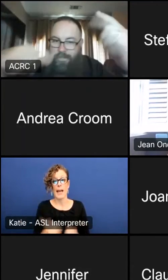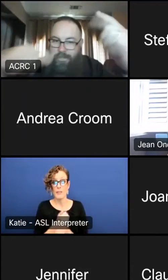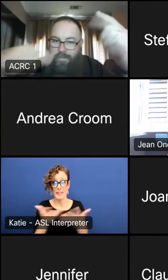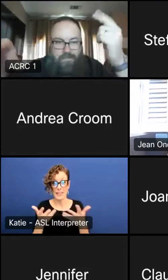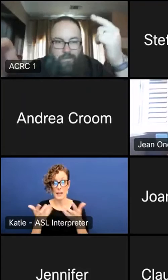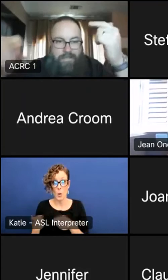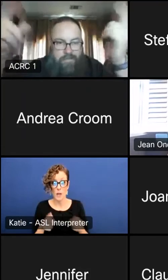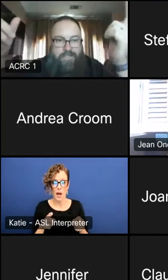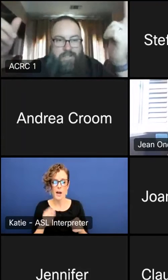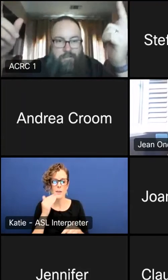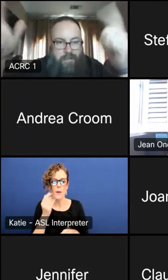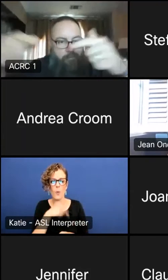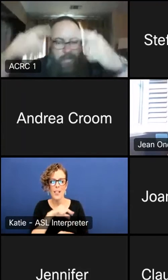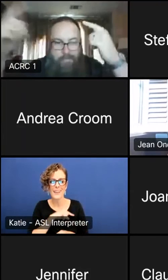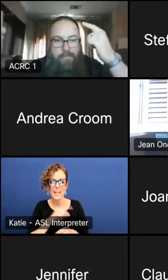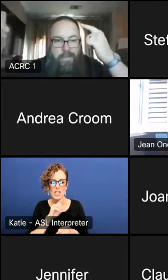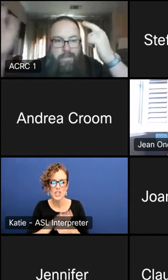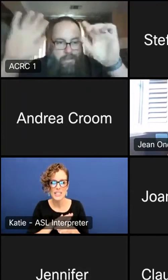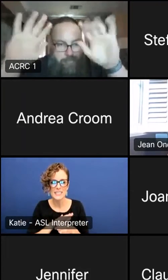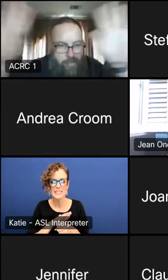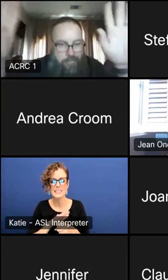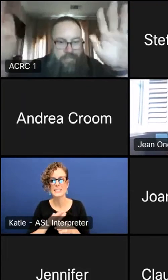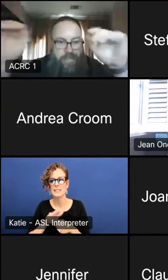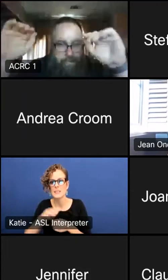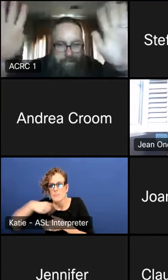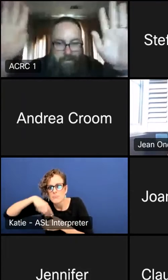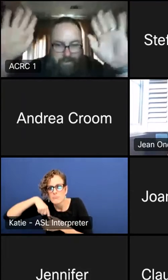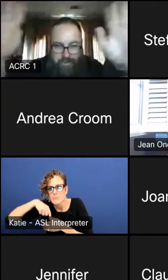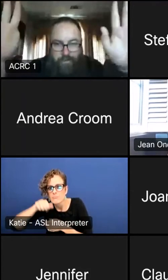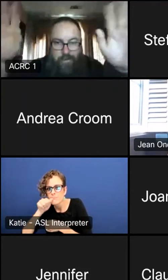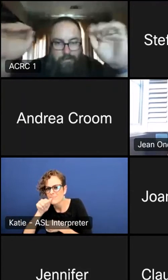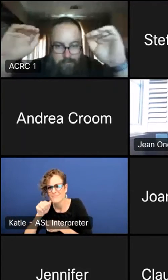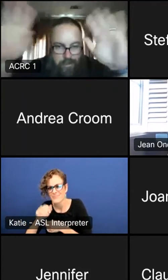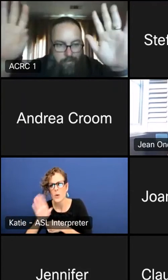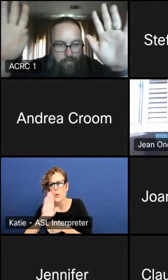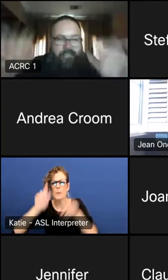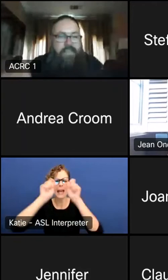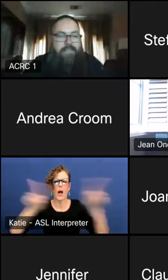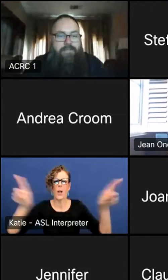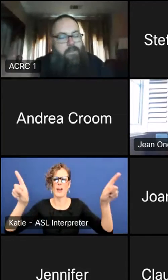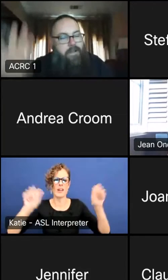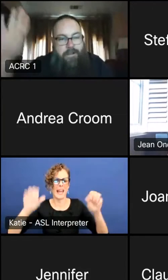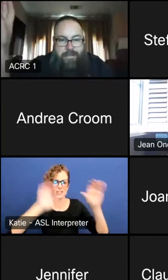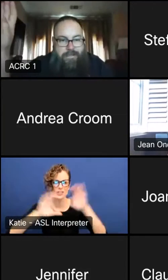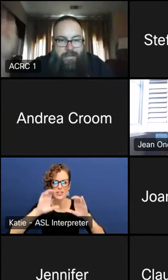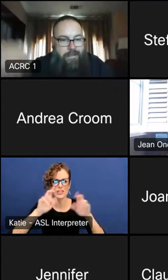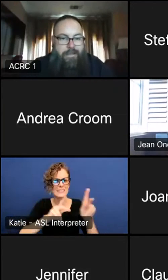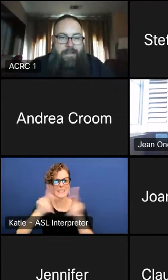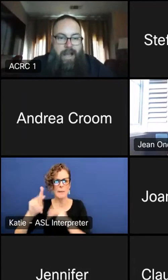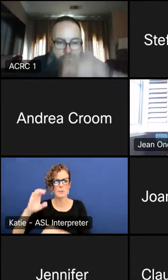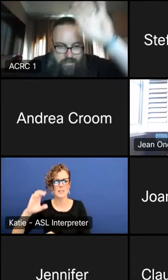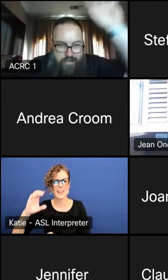on quality assurance wise is eventually going to be completely published out there, searchable, just like it is for community care